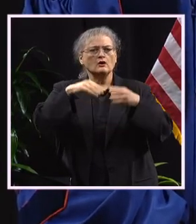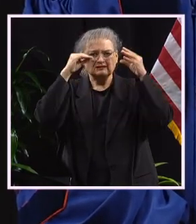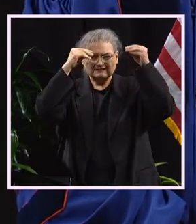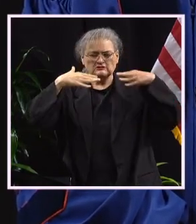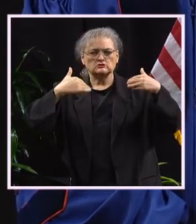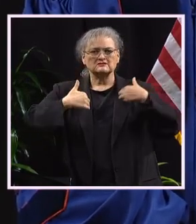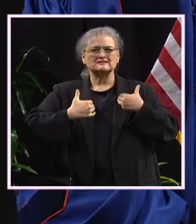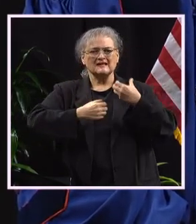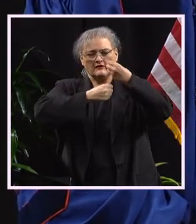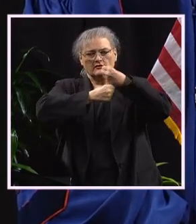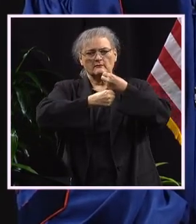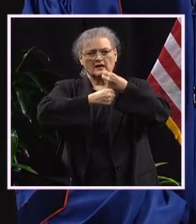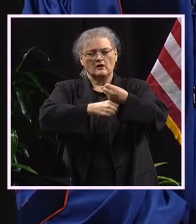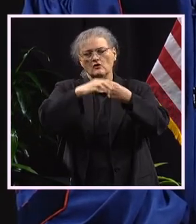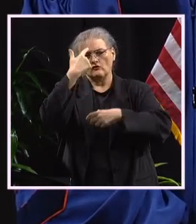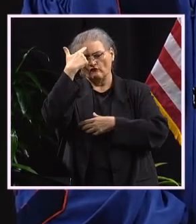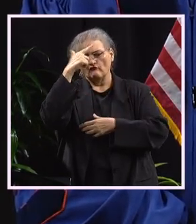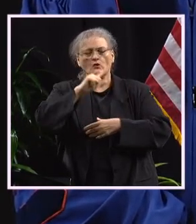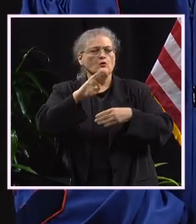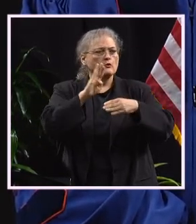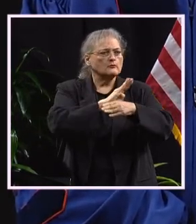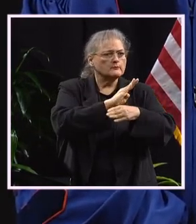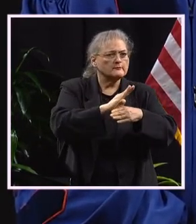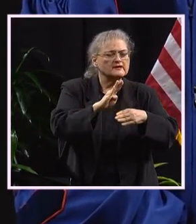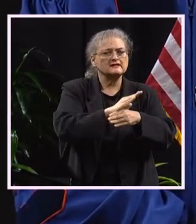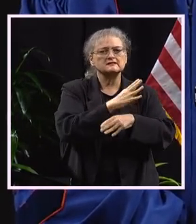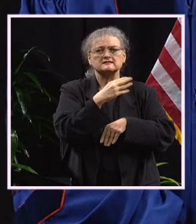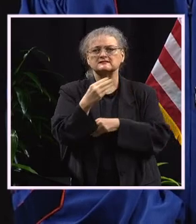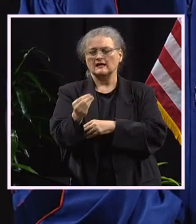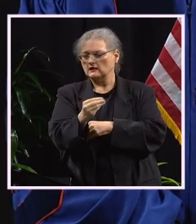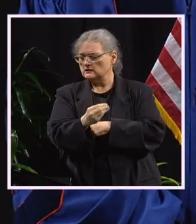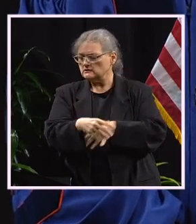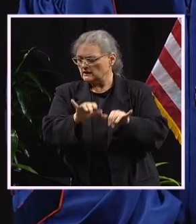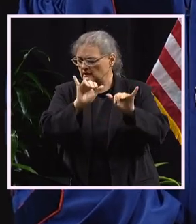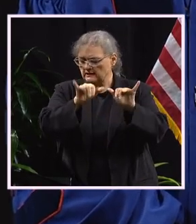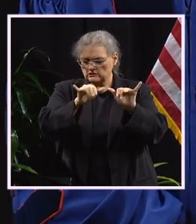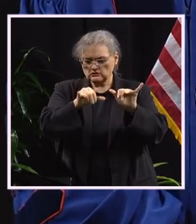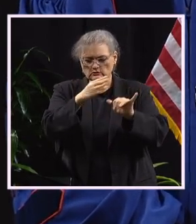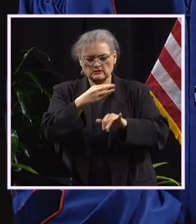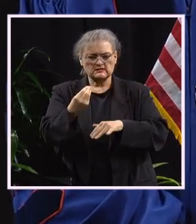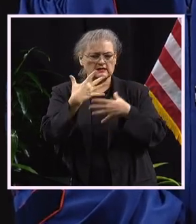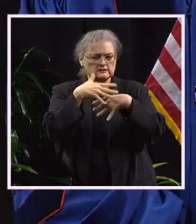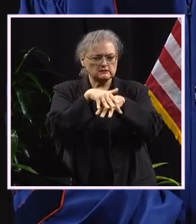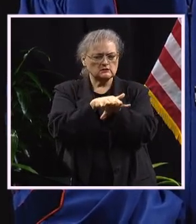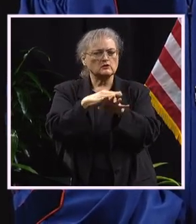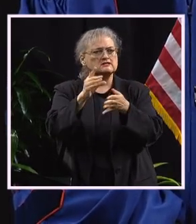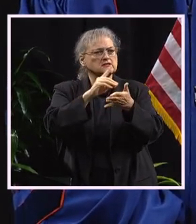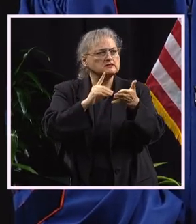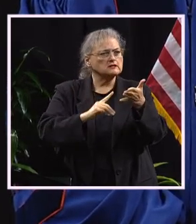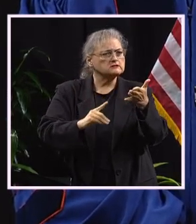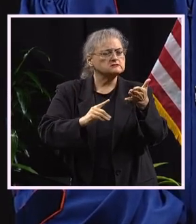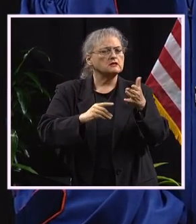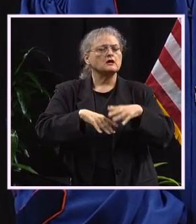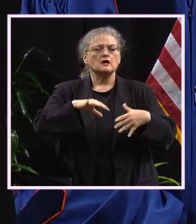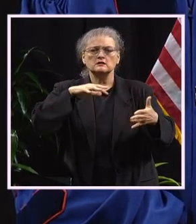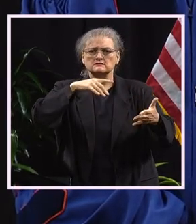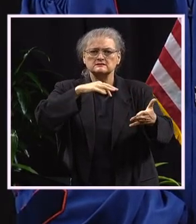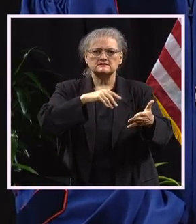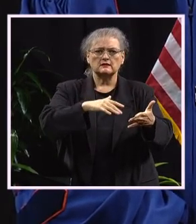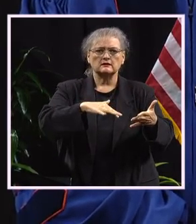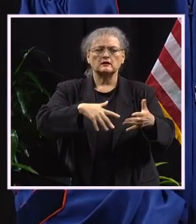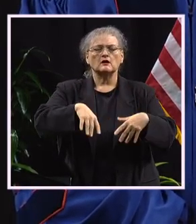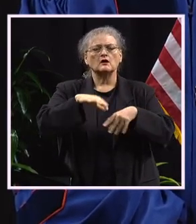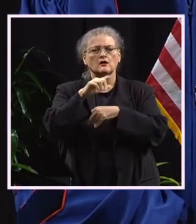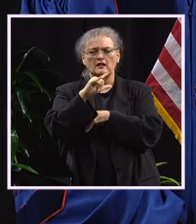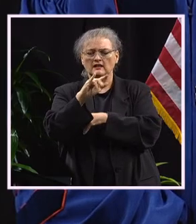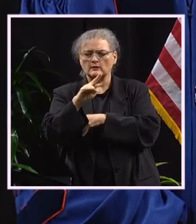Alvarez College of Business, the Margie and Bill Klesse College of Engineering and Integrated Design, the College of Liberal and Fine Arts, and Honor College